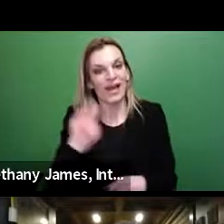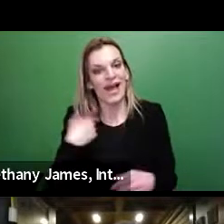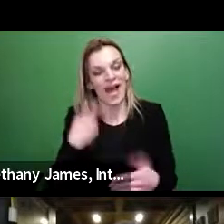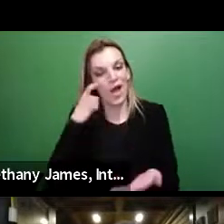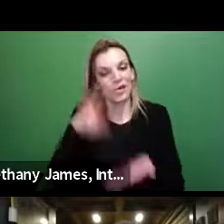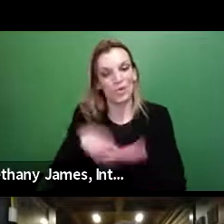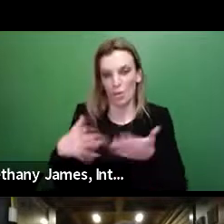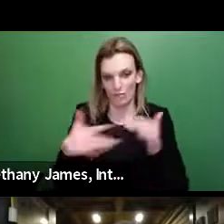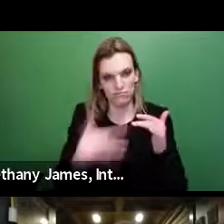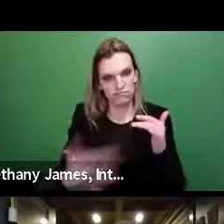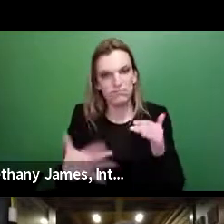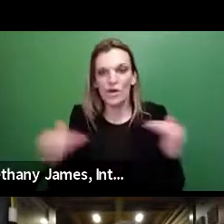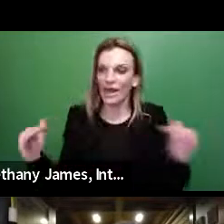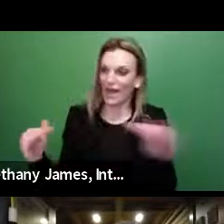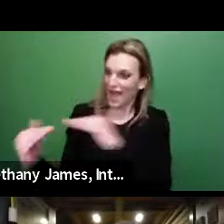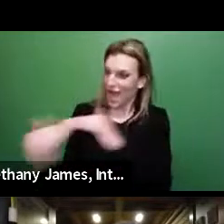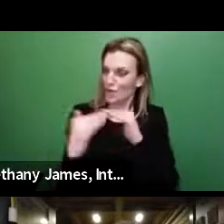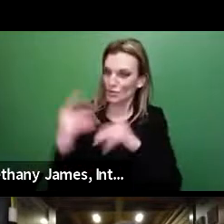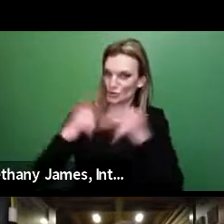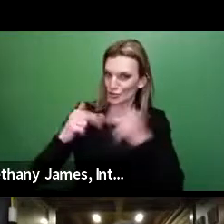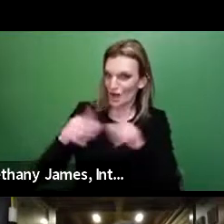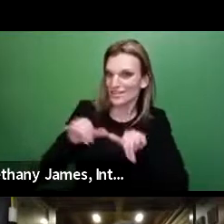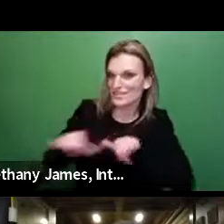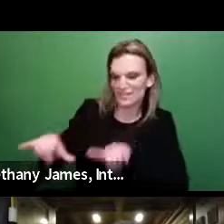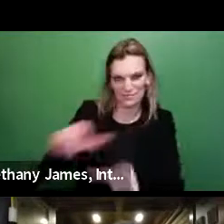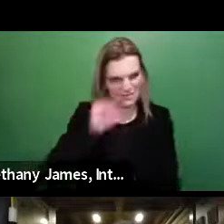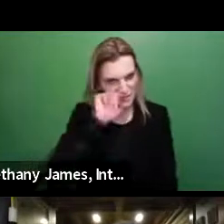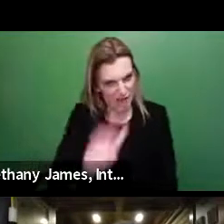in, particularly in the construction industry, as to